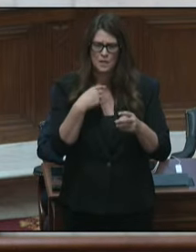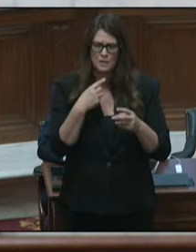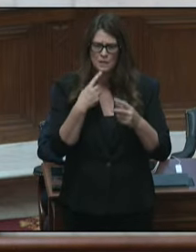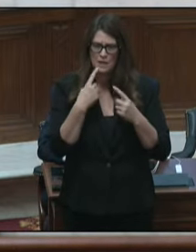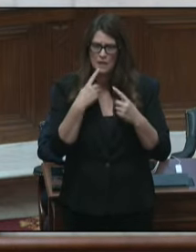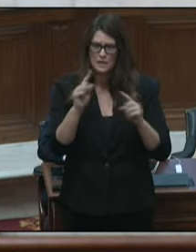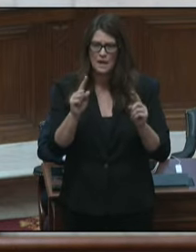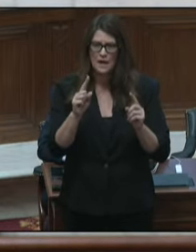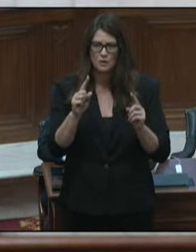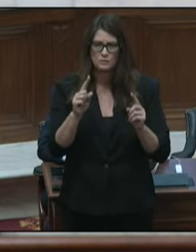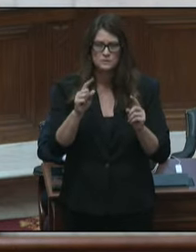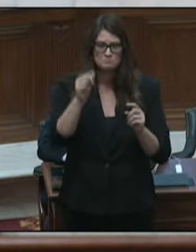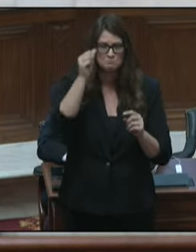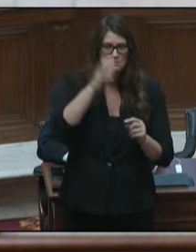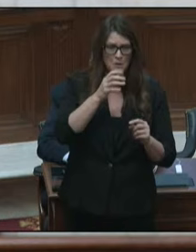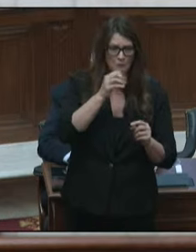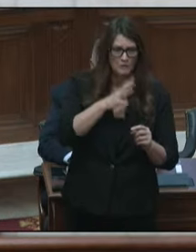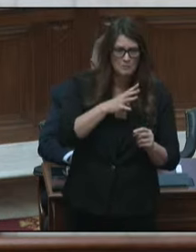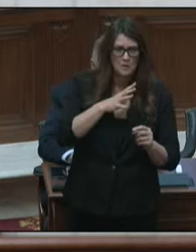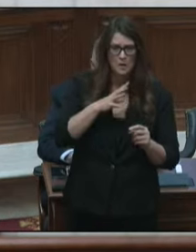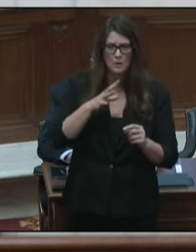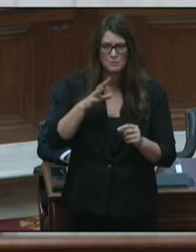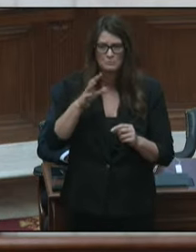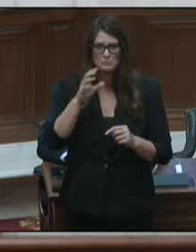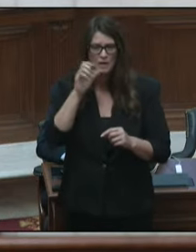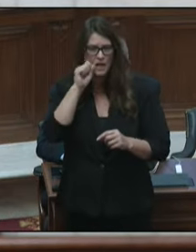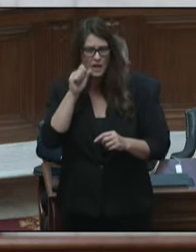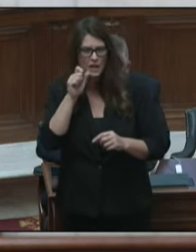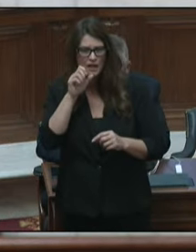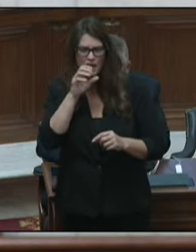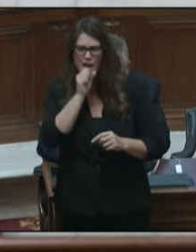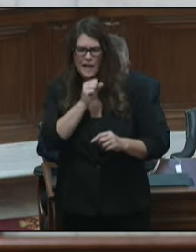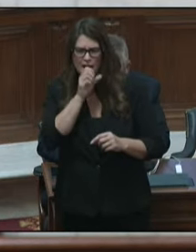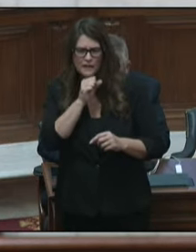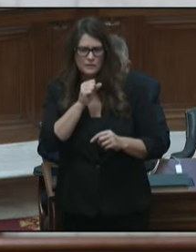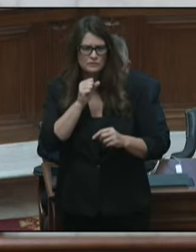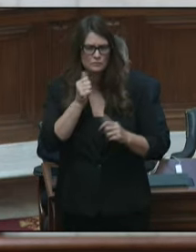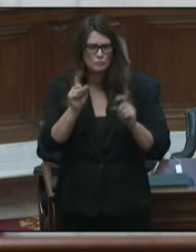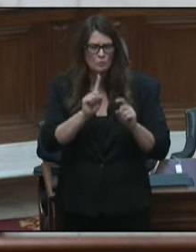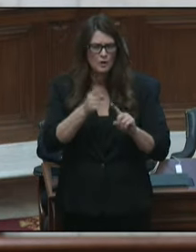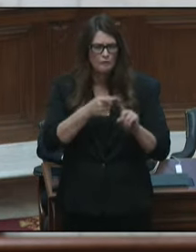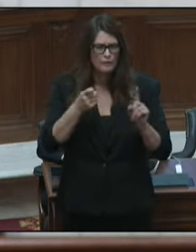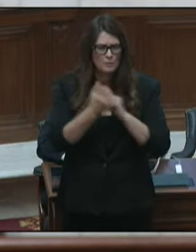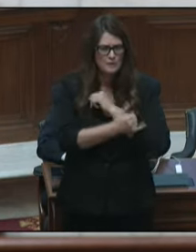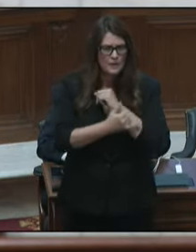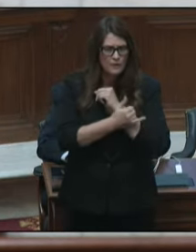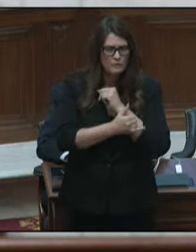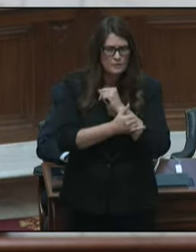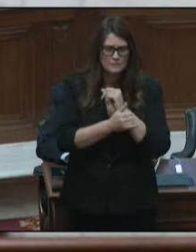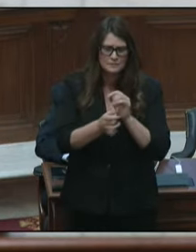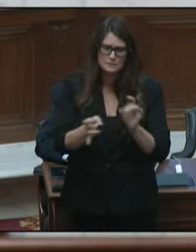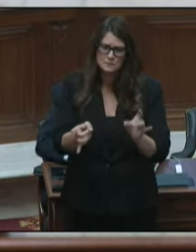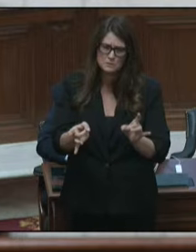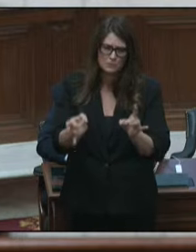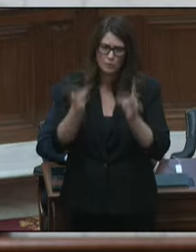the sex and the county. It was terrible. Absolutely terrible.